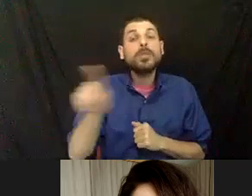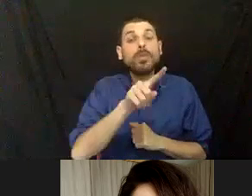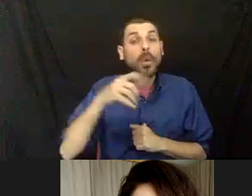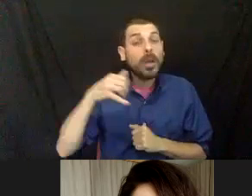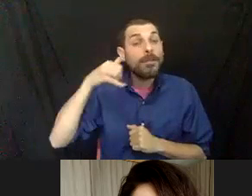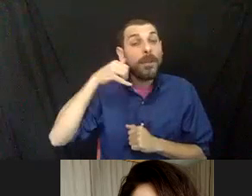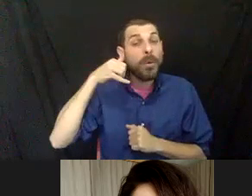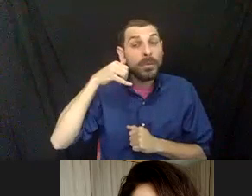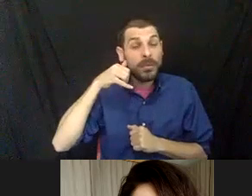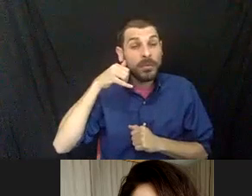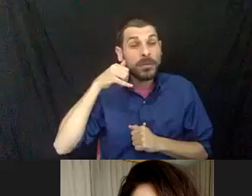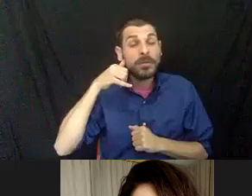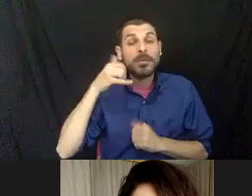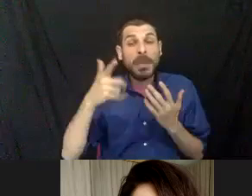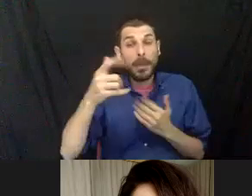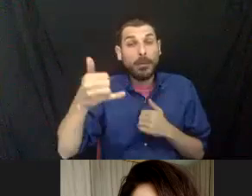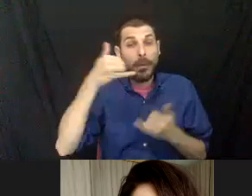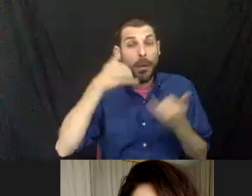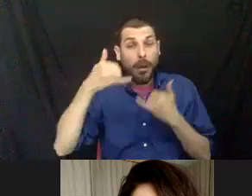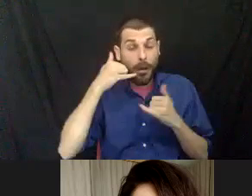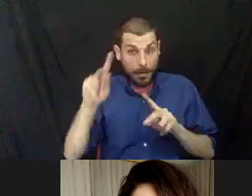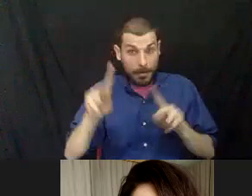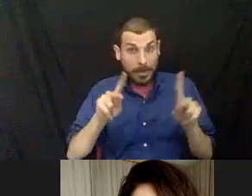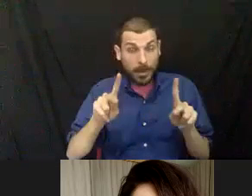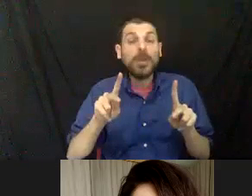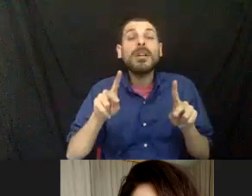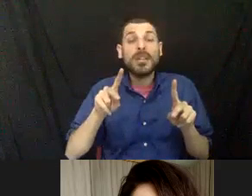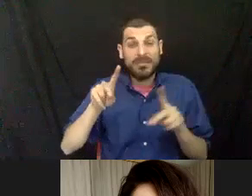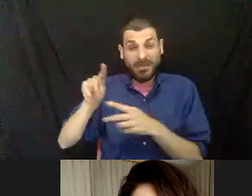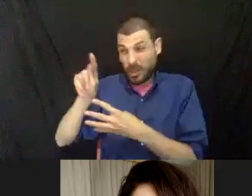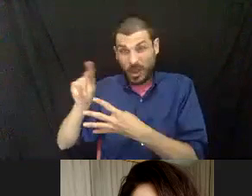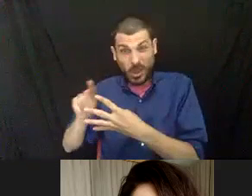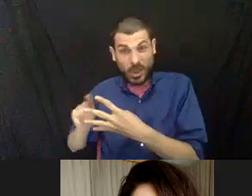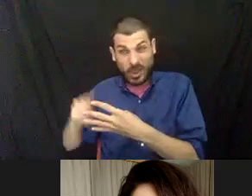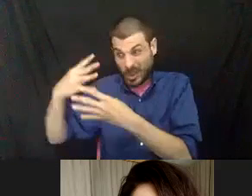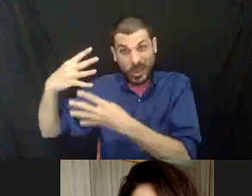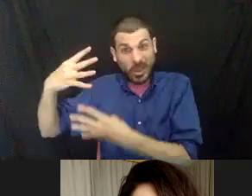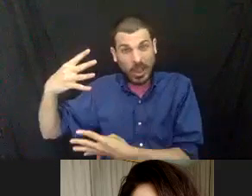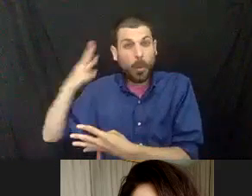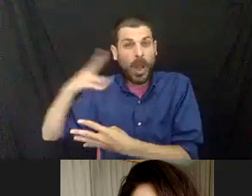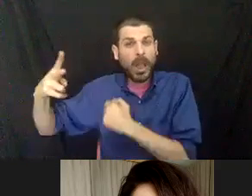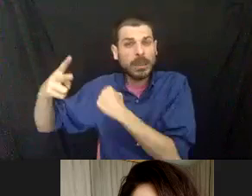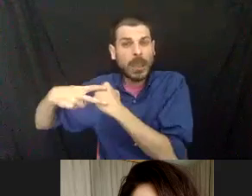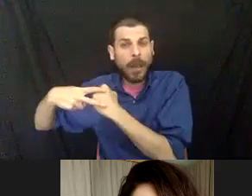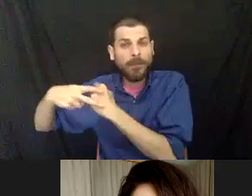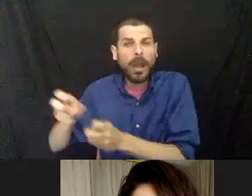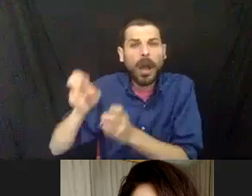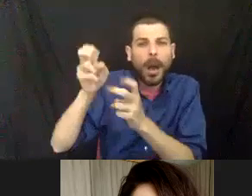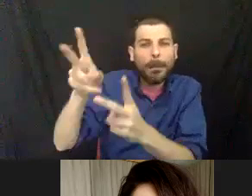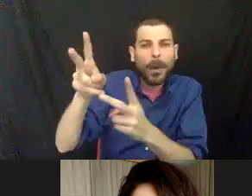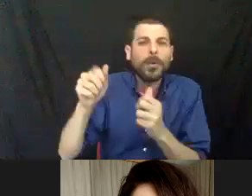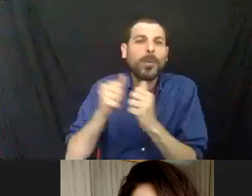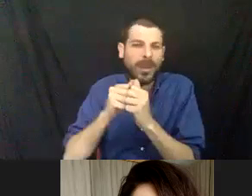our dialed in callers, we will make these resources available as well. We're going to save the chat and upload it with the video so that